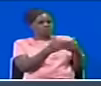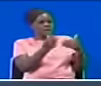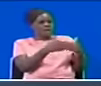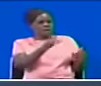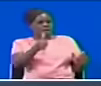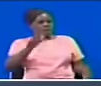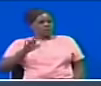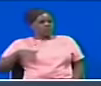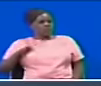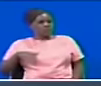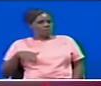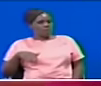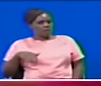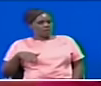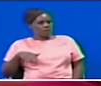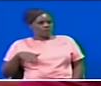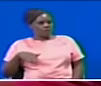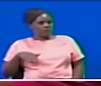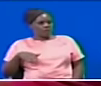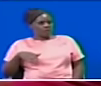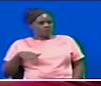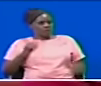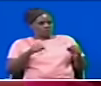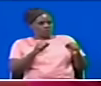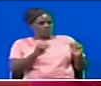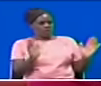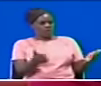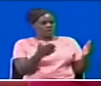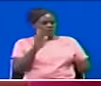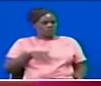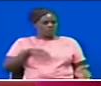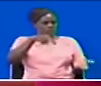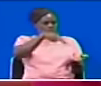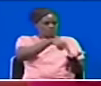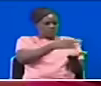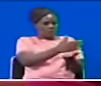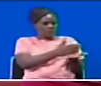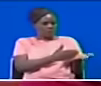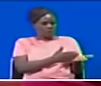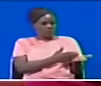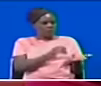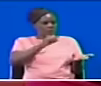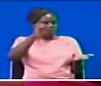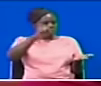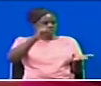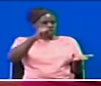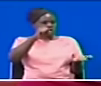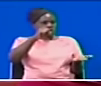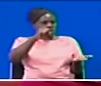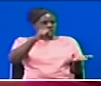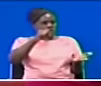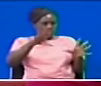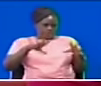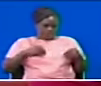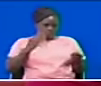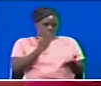women, and they're able to really encourage them to run and to be part of the political landscape. And I'd really like to